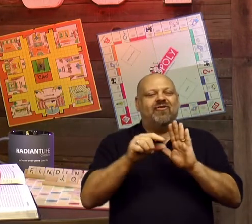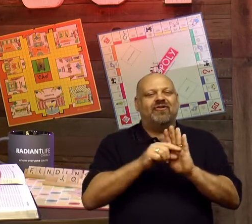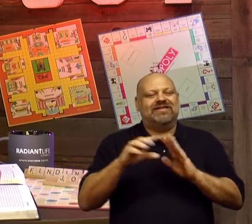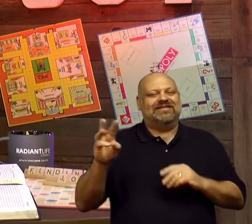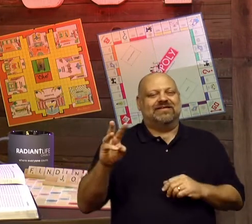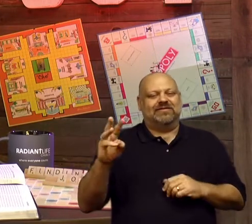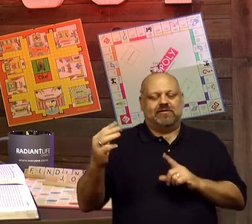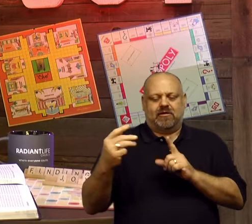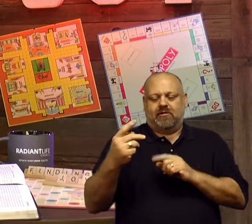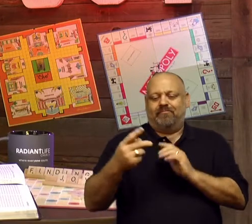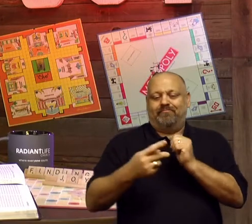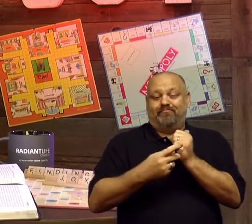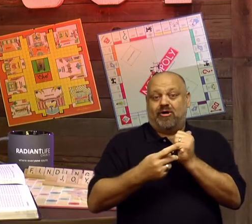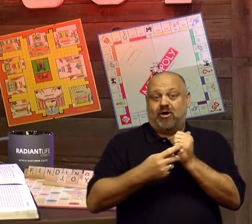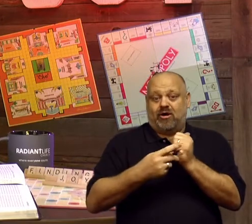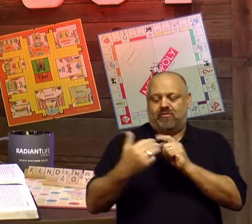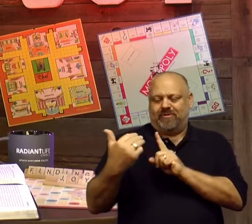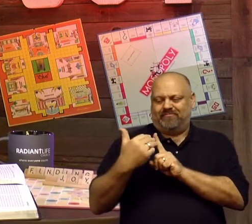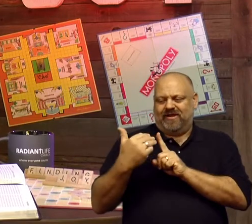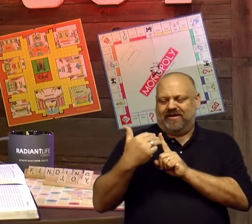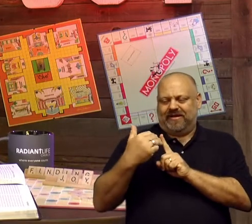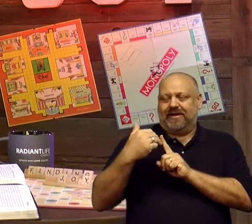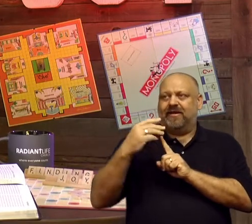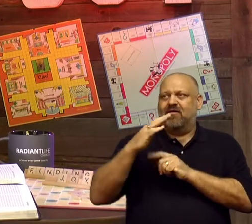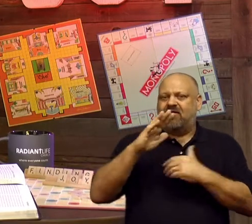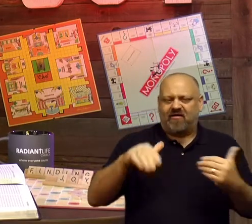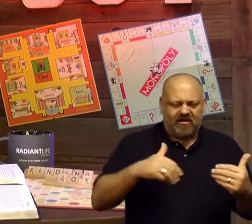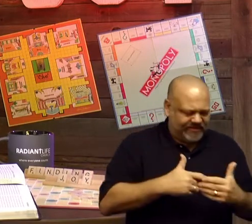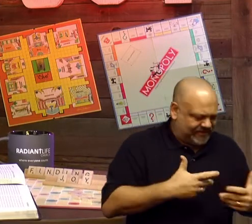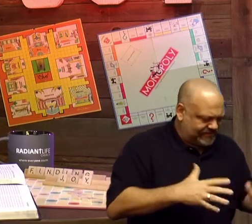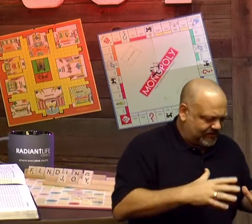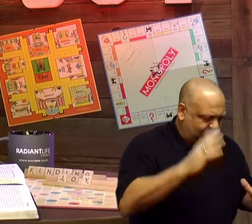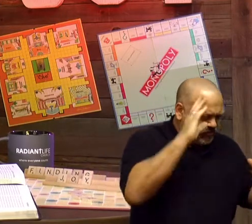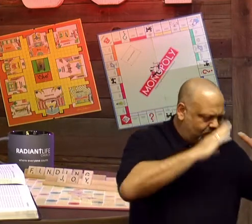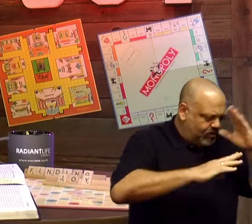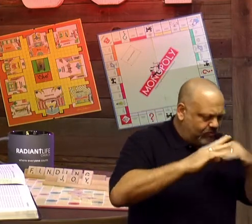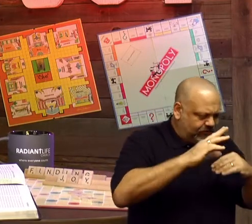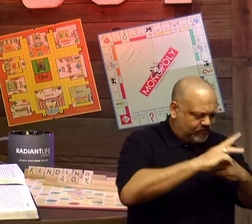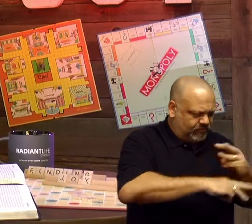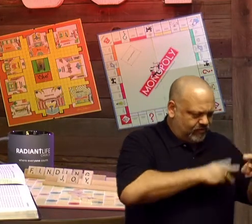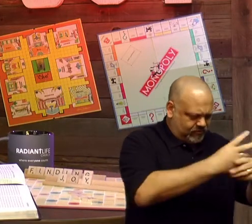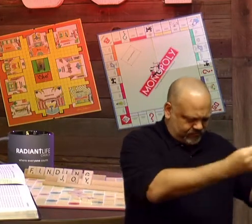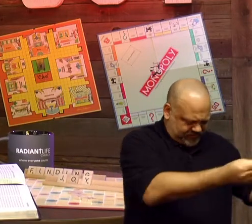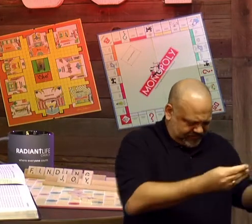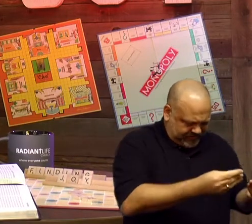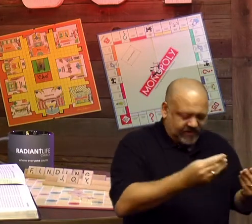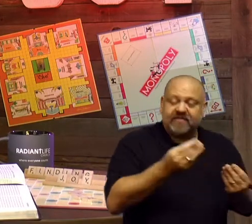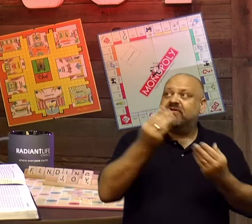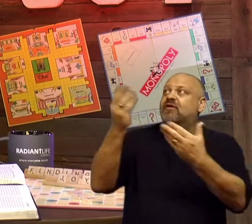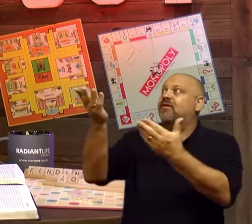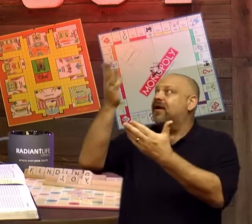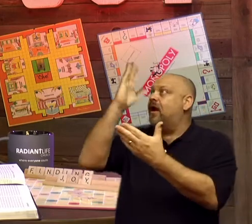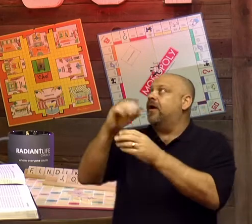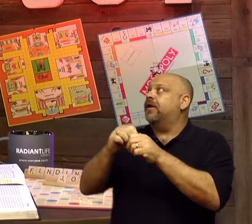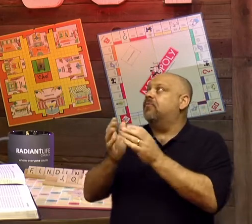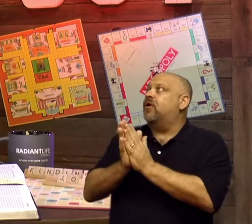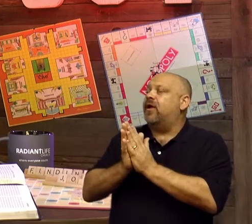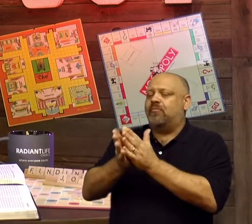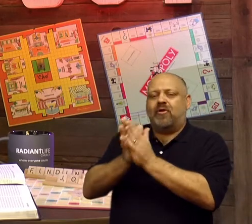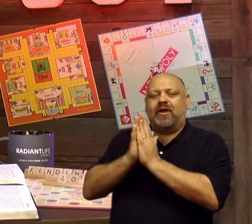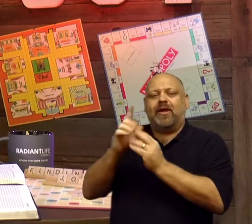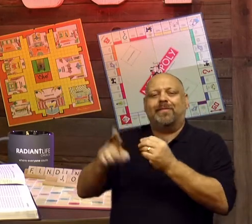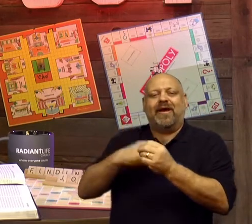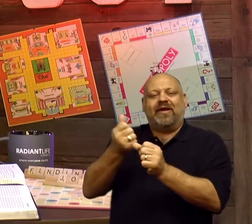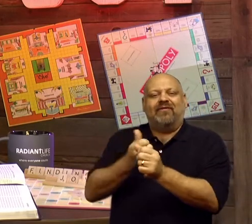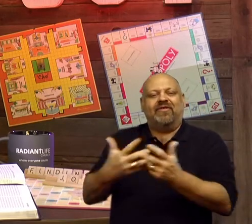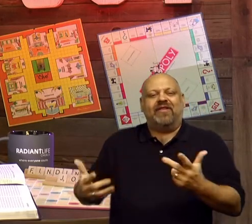us we can give God all of the anxiety and worry that this world brings to God in prayer. Pray